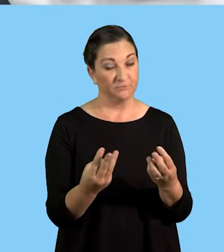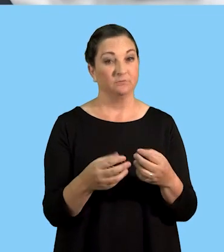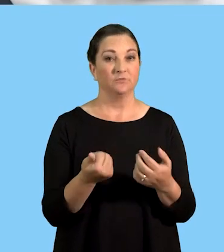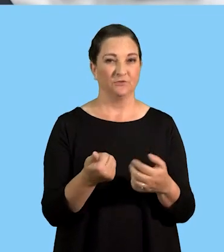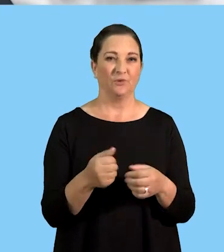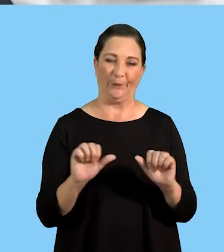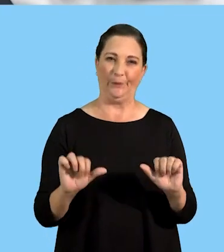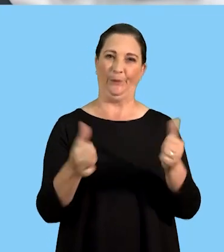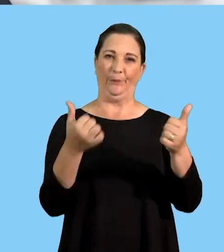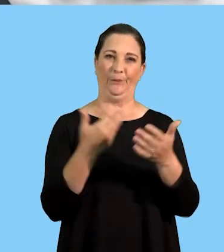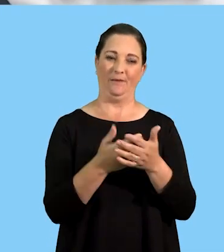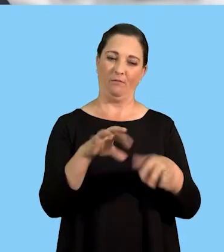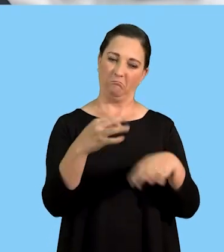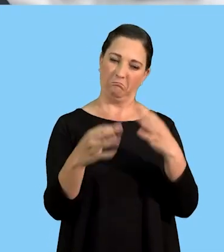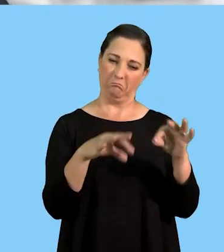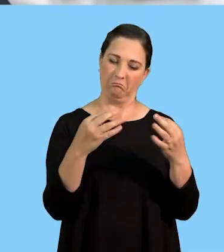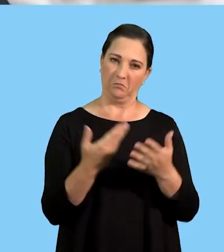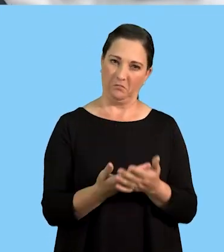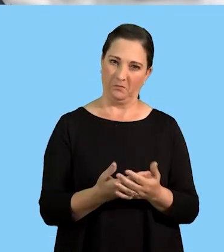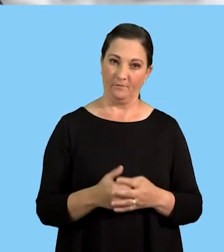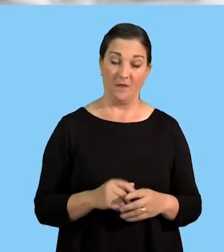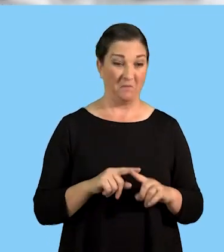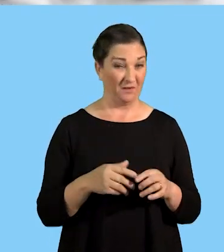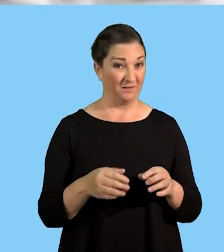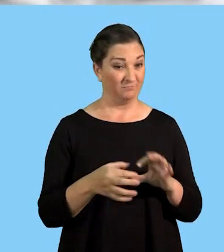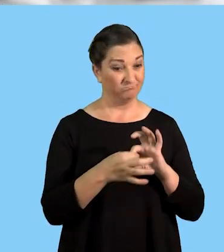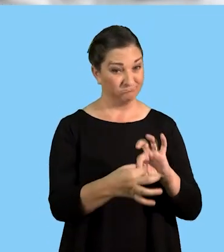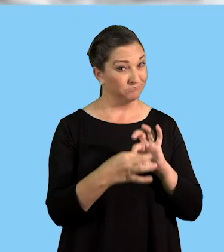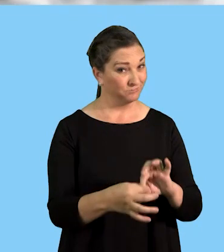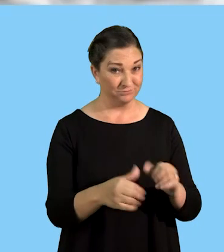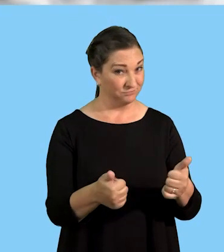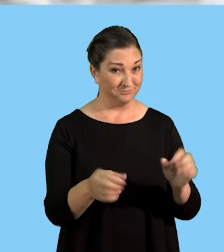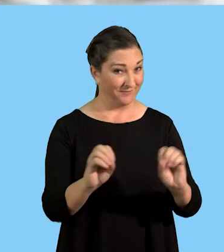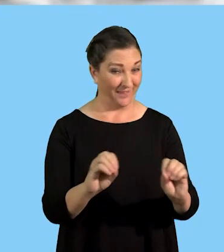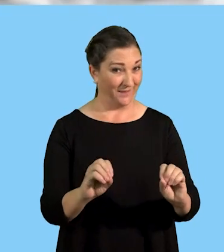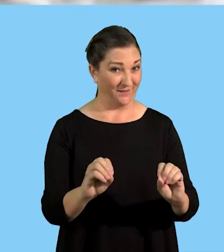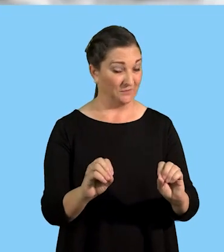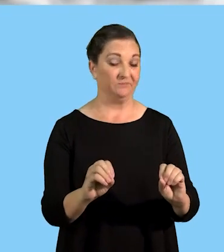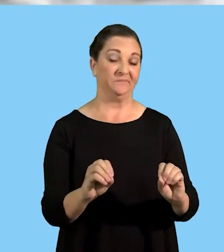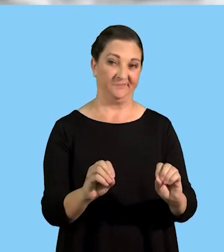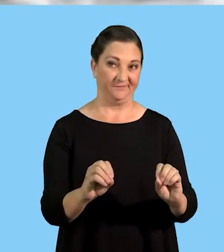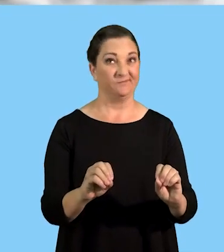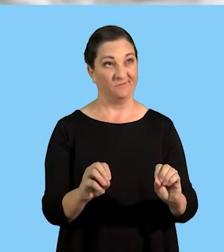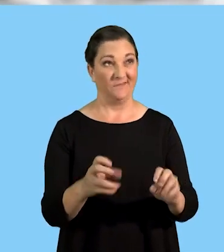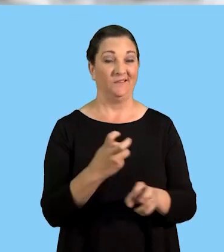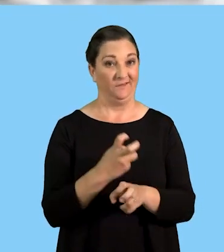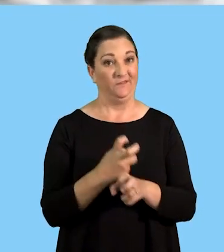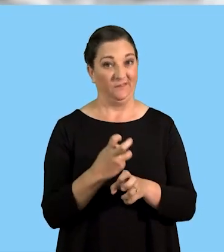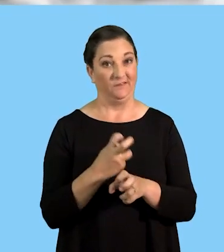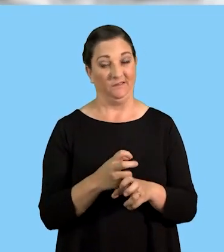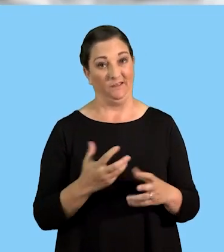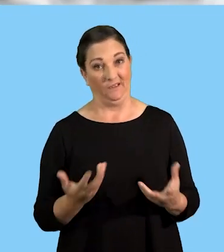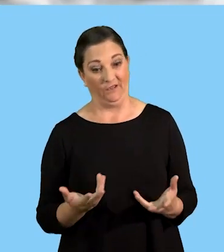situational analysis. However, if TATO doesn't have a great relationship with the subordinates or employees, then it would become